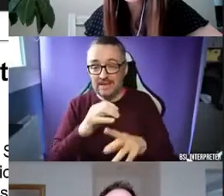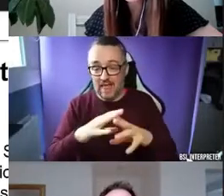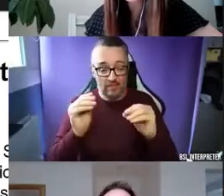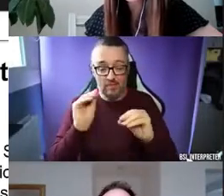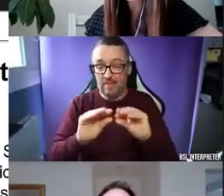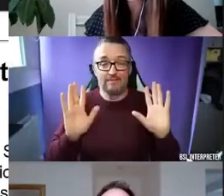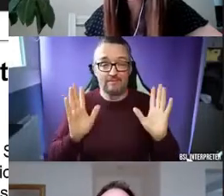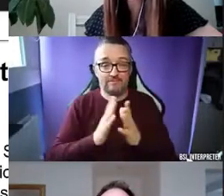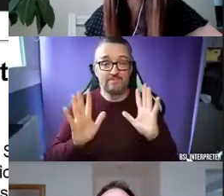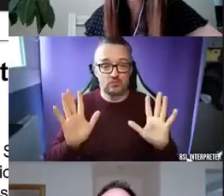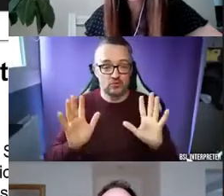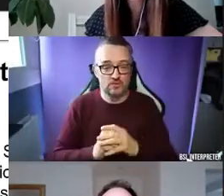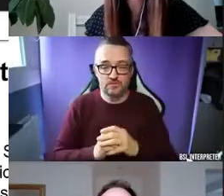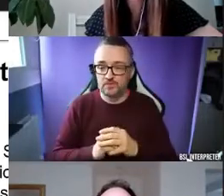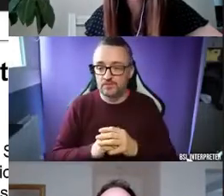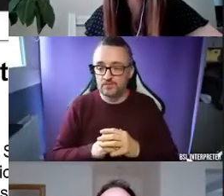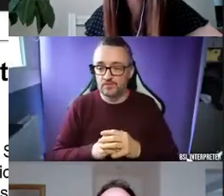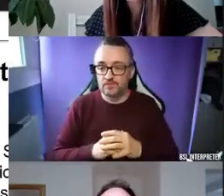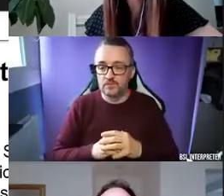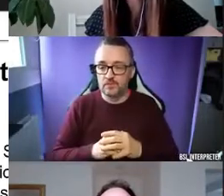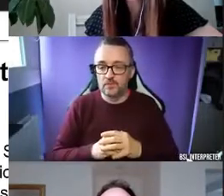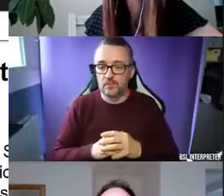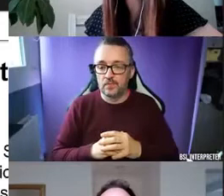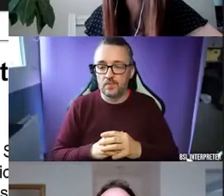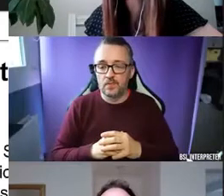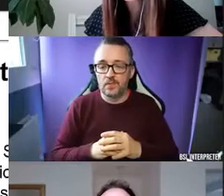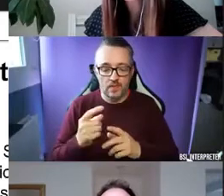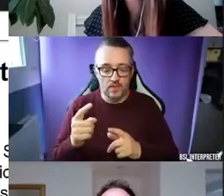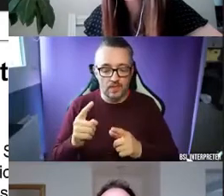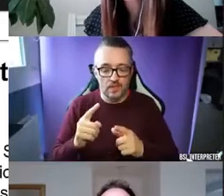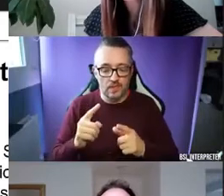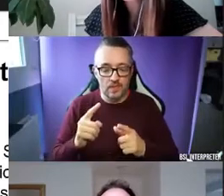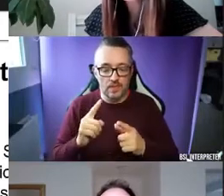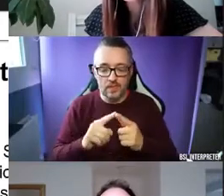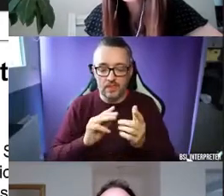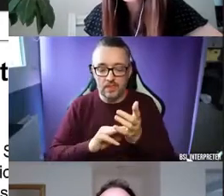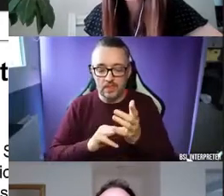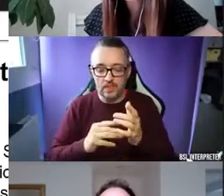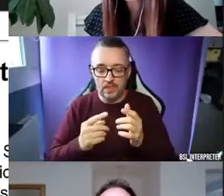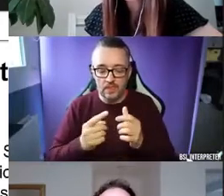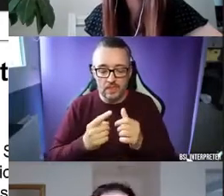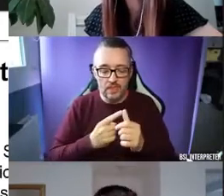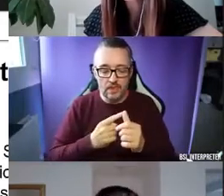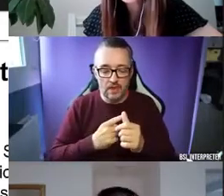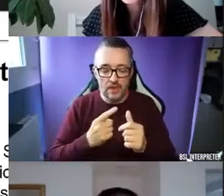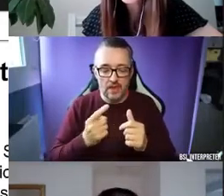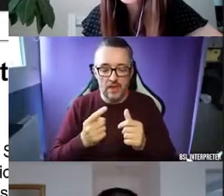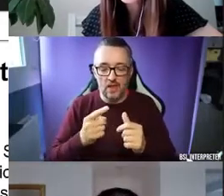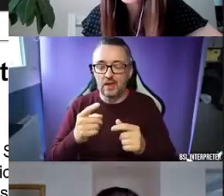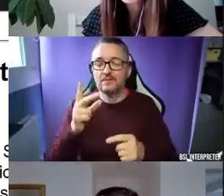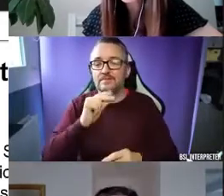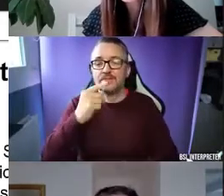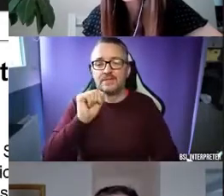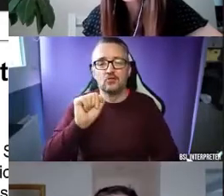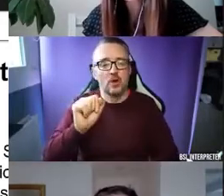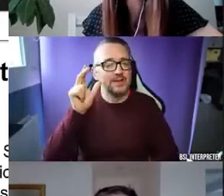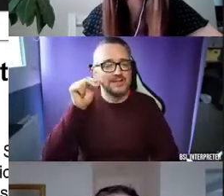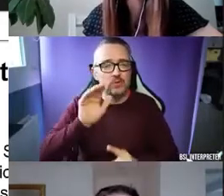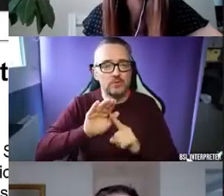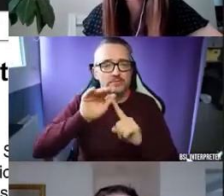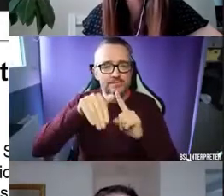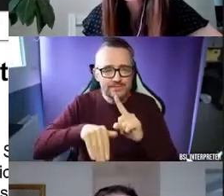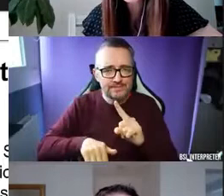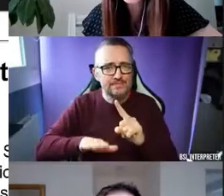Stuart, I'm sorry, can I interrupt you just very quickly? There's a few messages coming through the chat saying that your sound is dipping in and out. I wonder if you could maybe